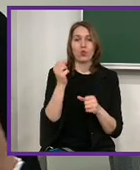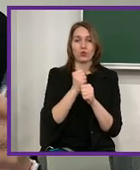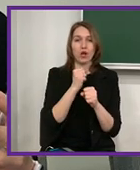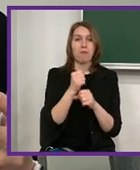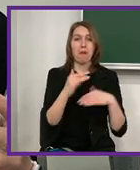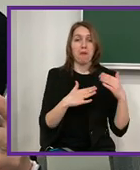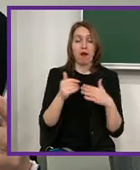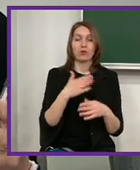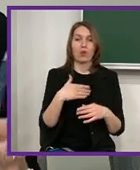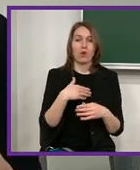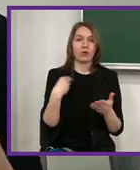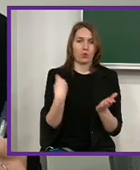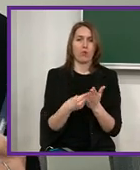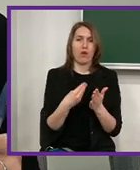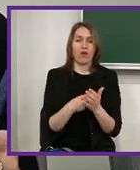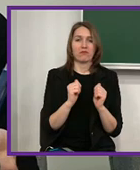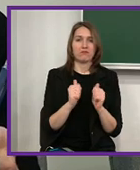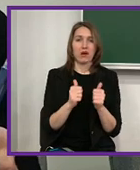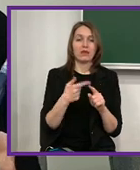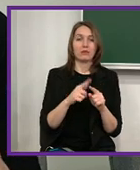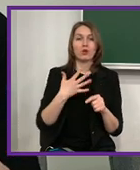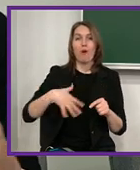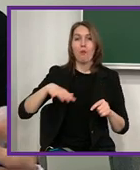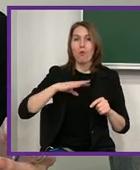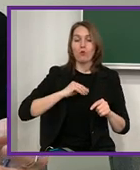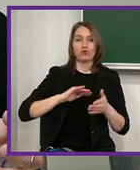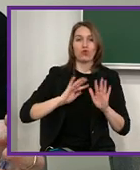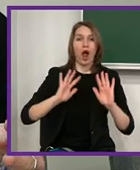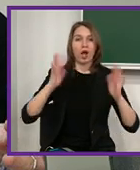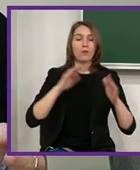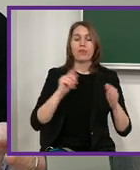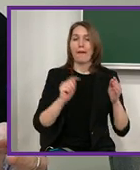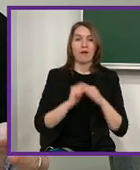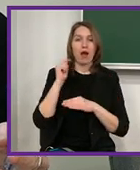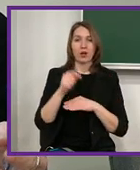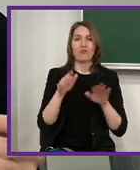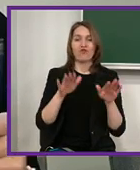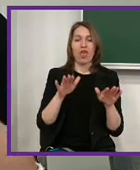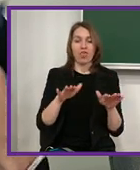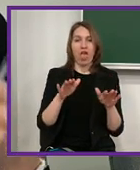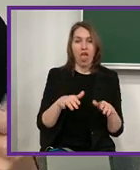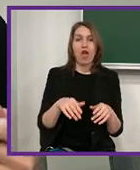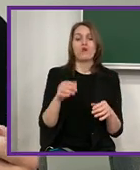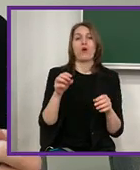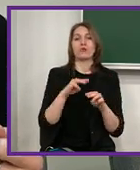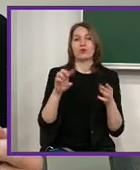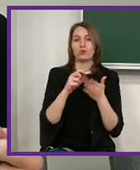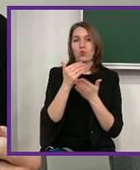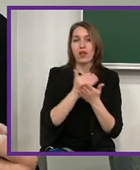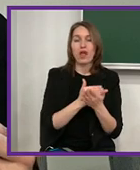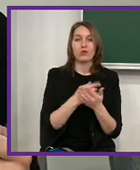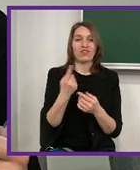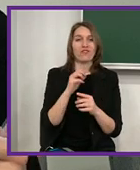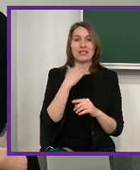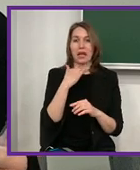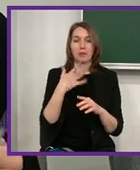weren't breaching any local laws, for instance. Nobody was going to come in and arrest us for what we were doing, but just having somebody come in and